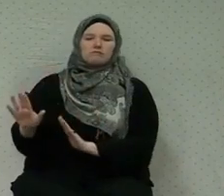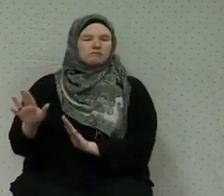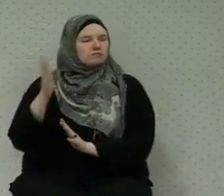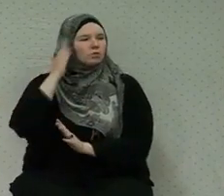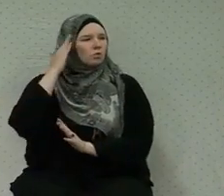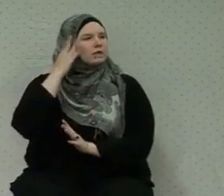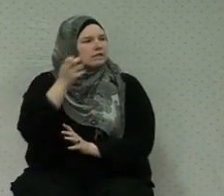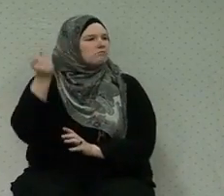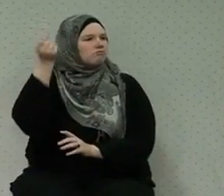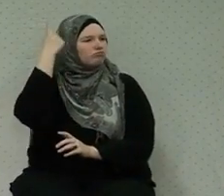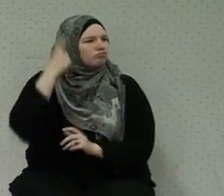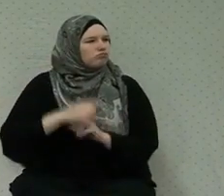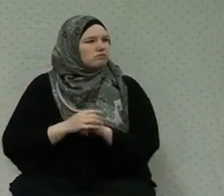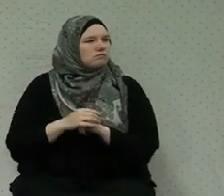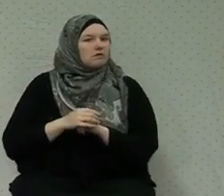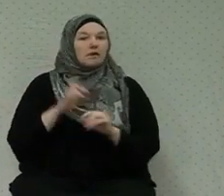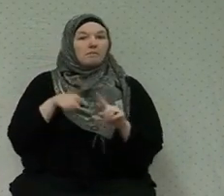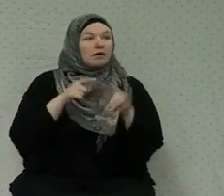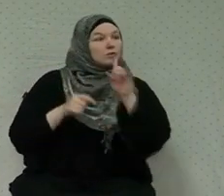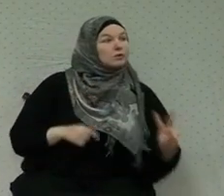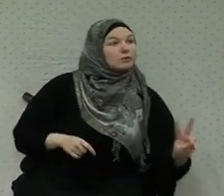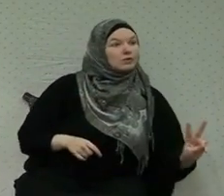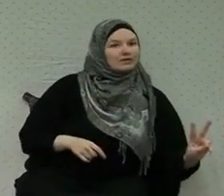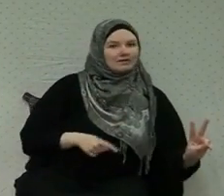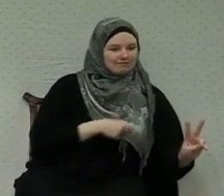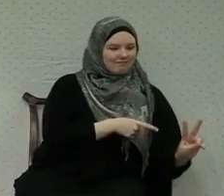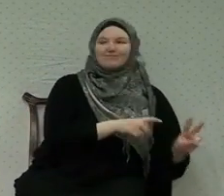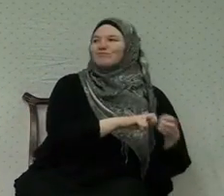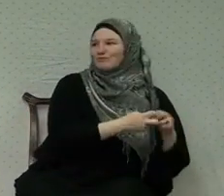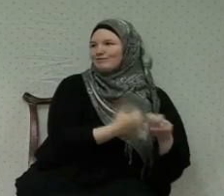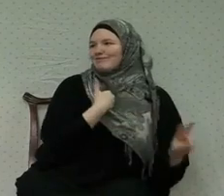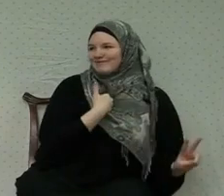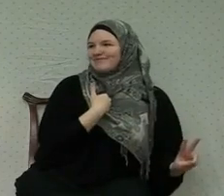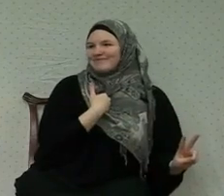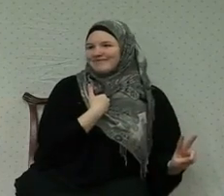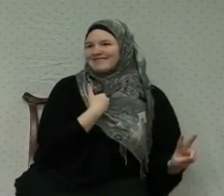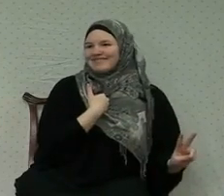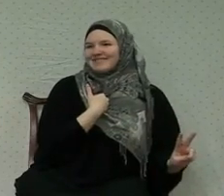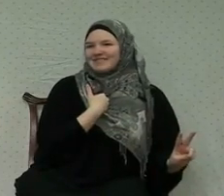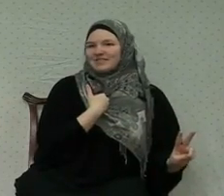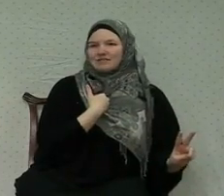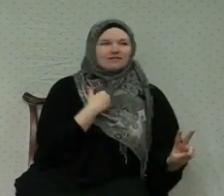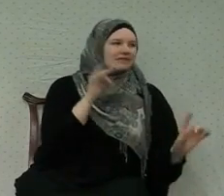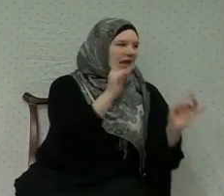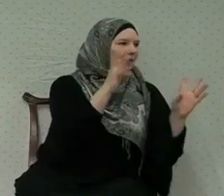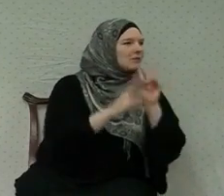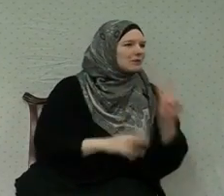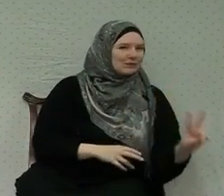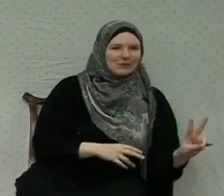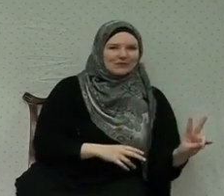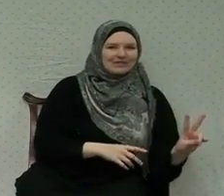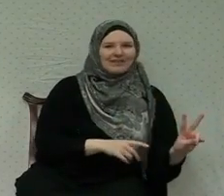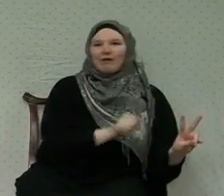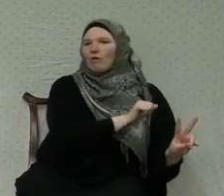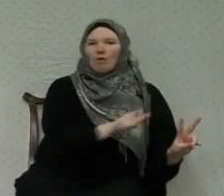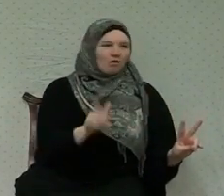he understands. But the two-year-old is where the problem is. The terrible two, which is all of